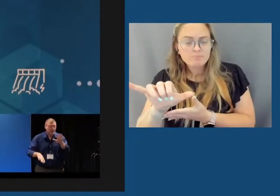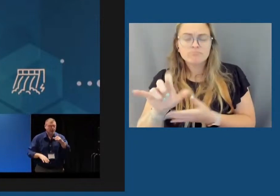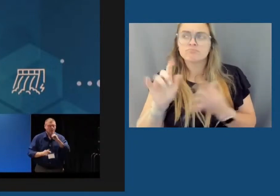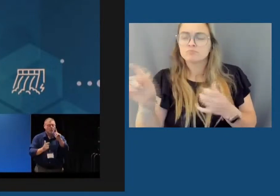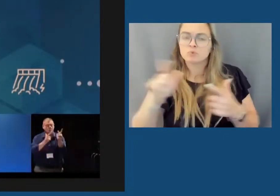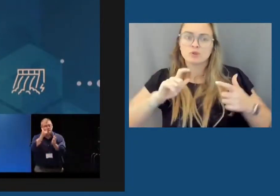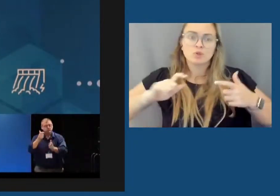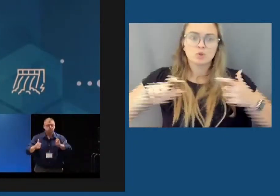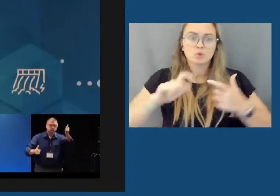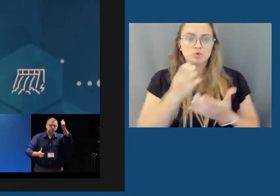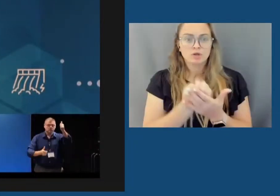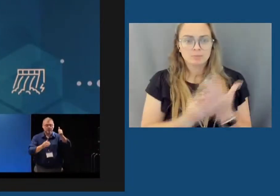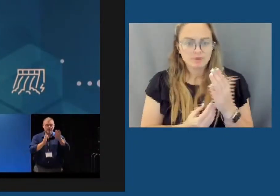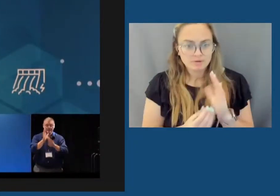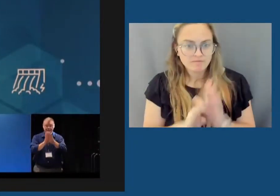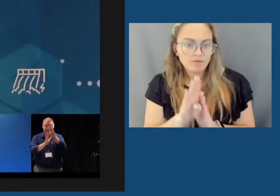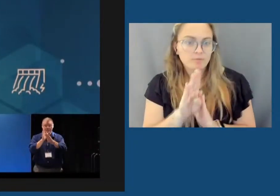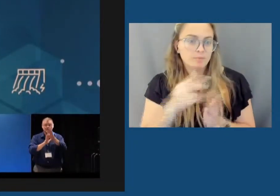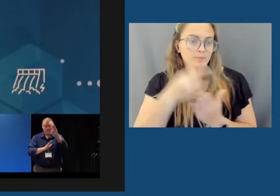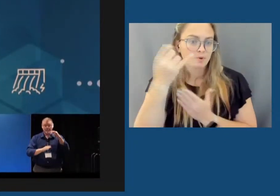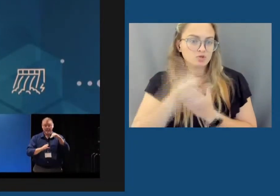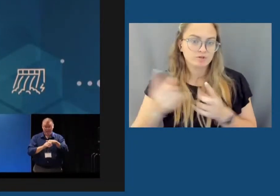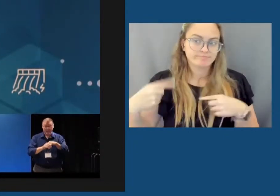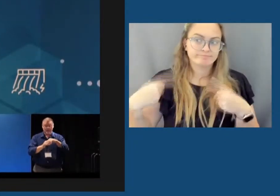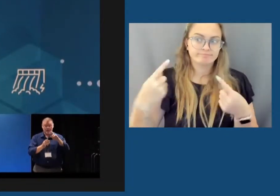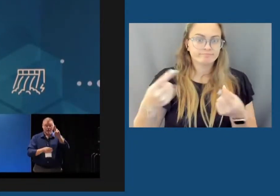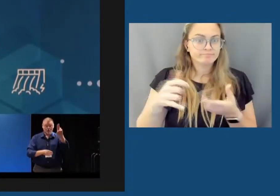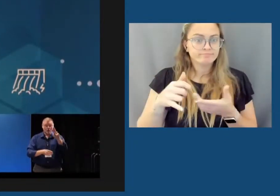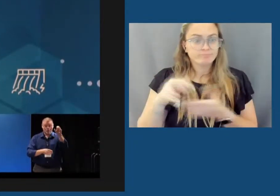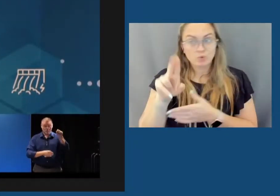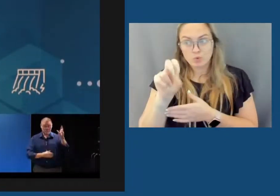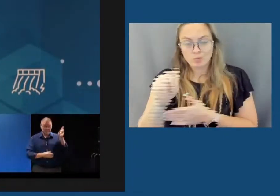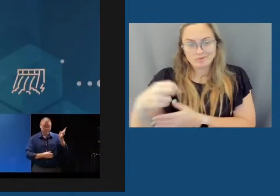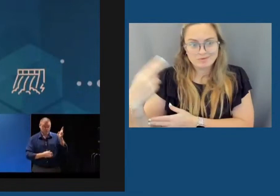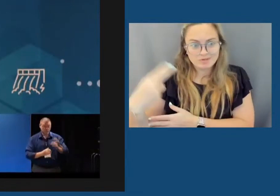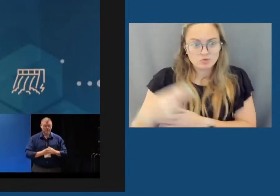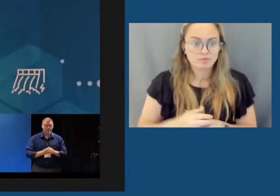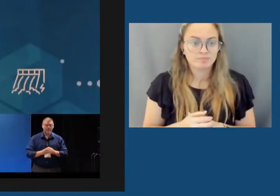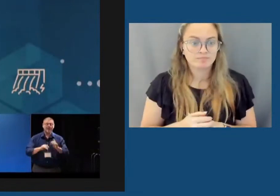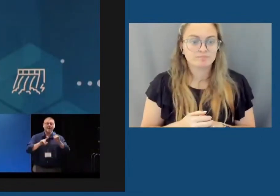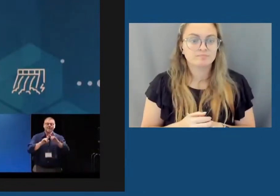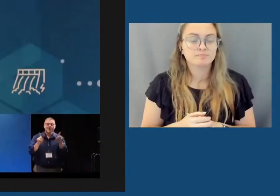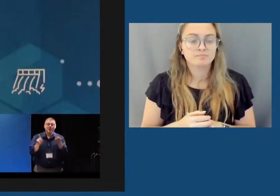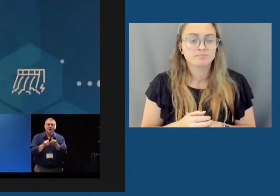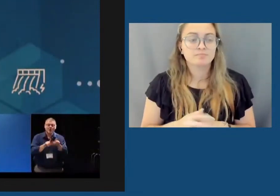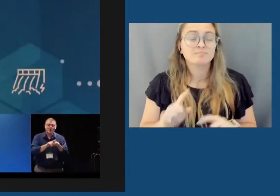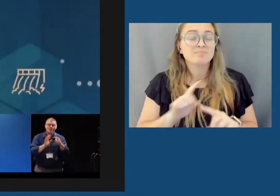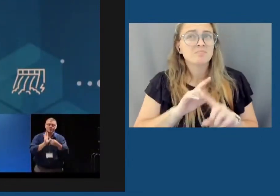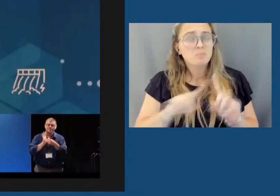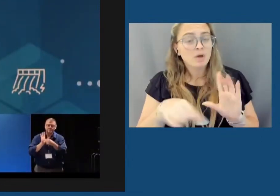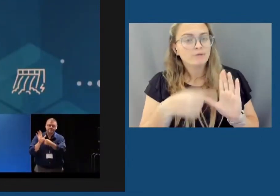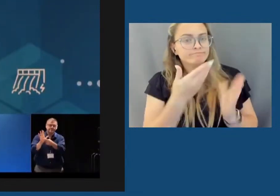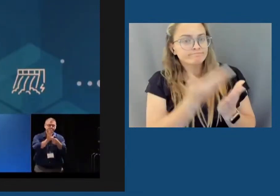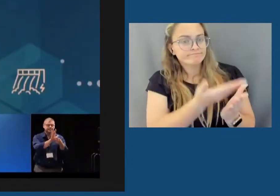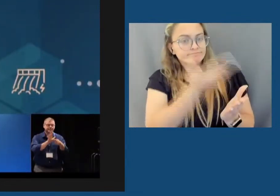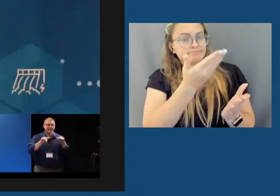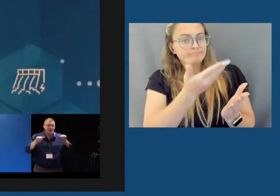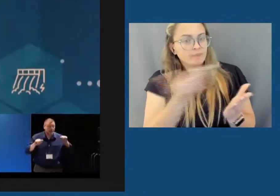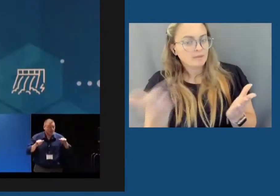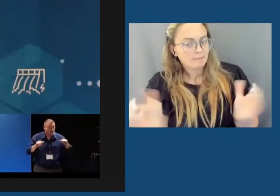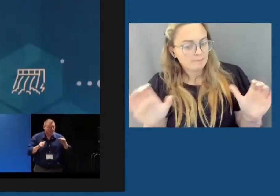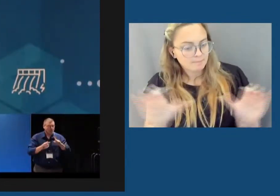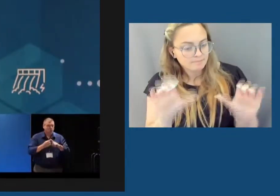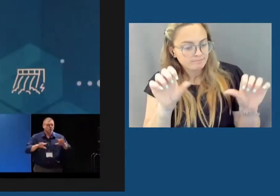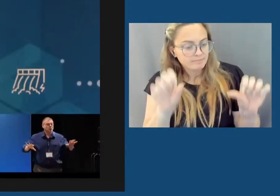largest economic development projects in U.S. history, but also reflective of the ability to do so in